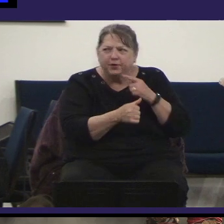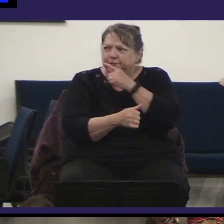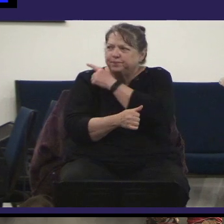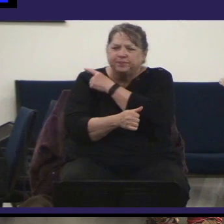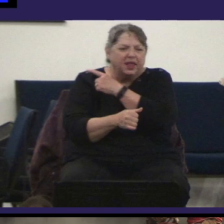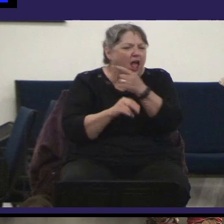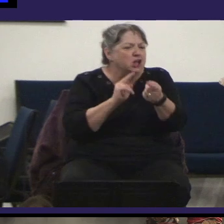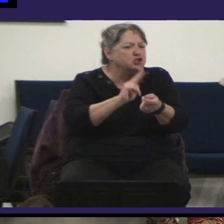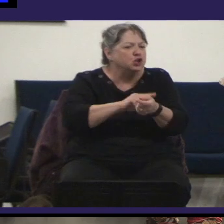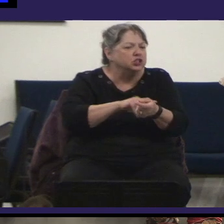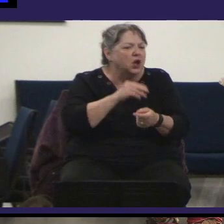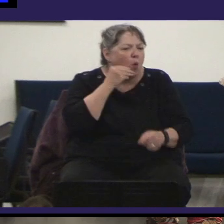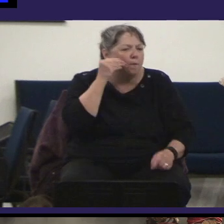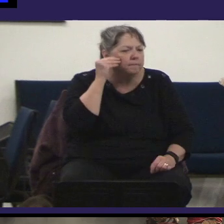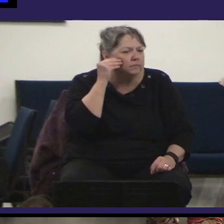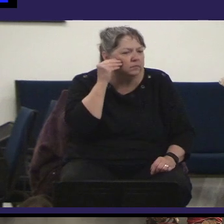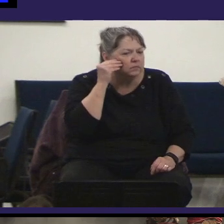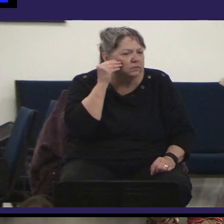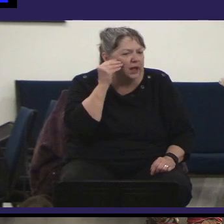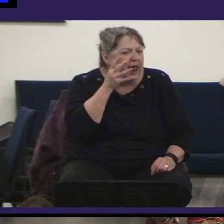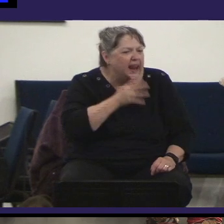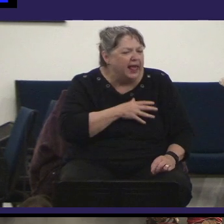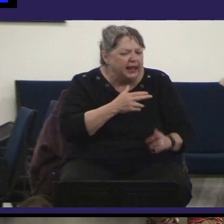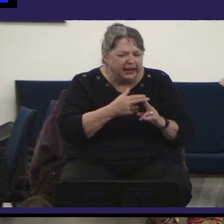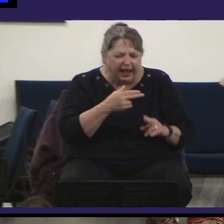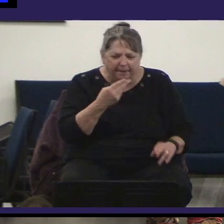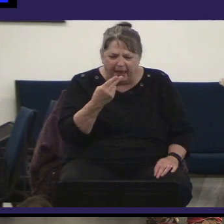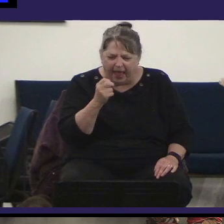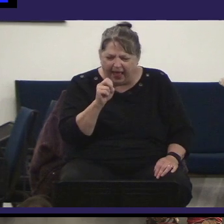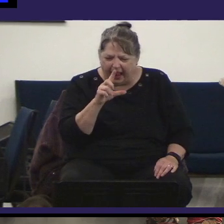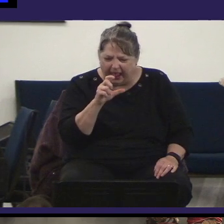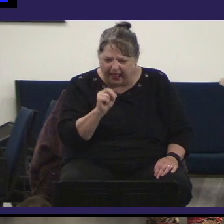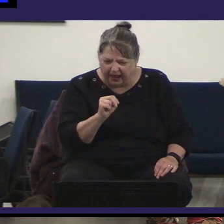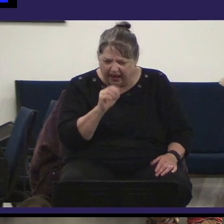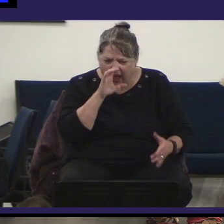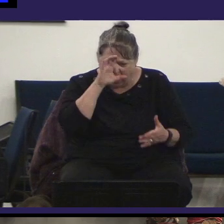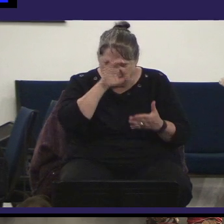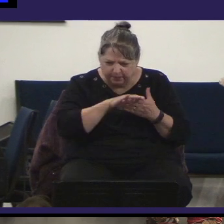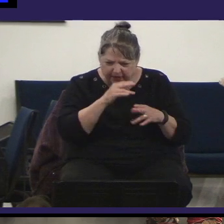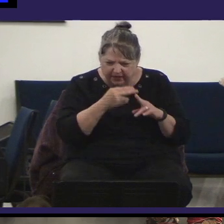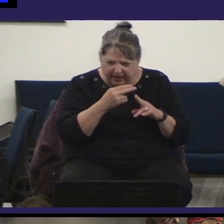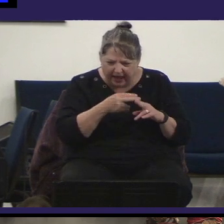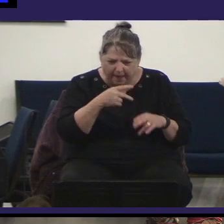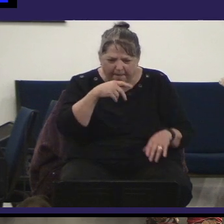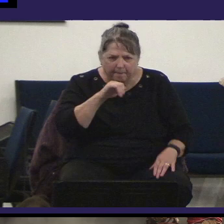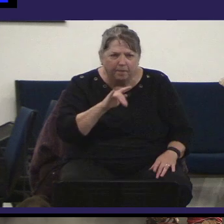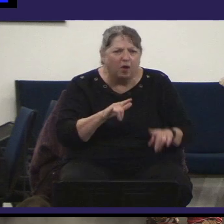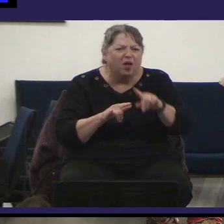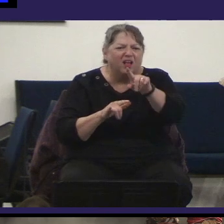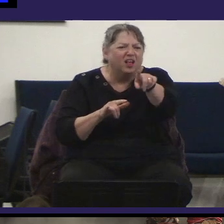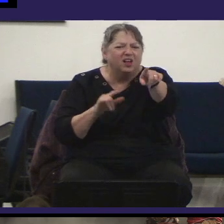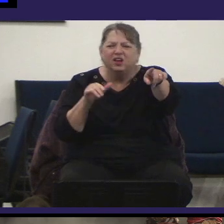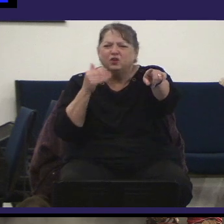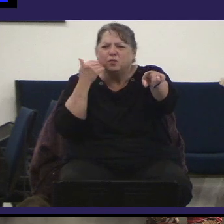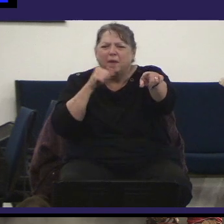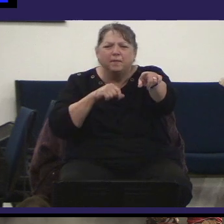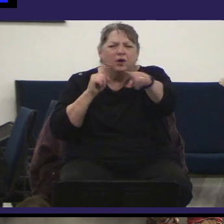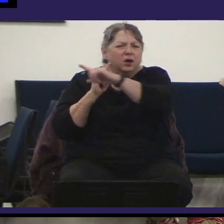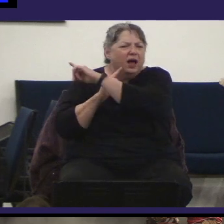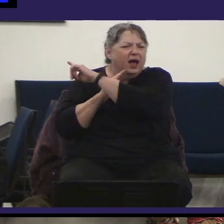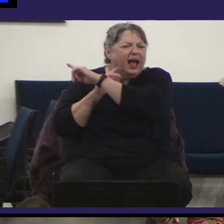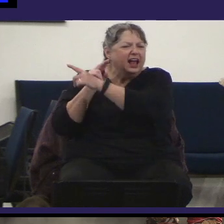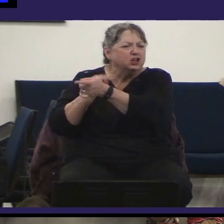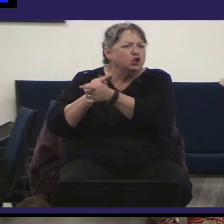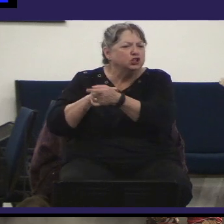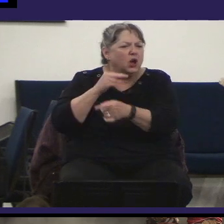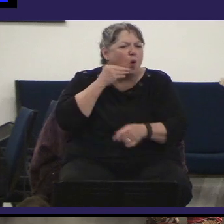named Helen, and she had a husband named Paul. You remember, Caleb. And some of you do remember, I'm sure. And Helen and